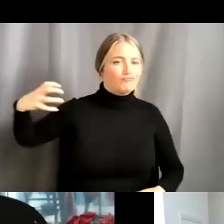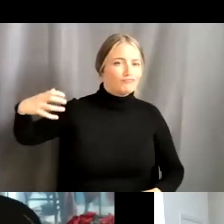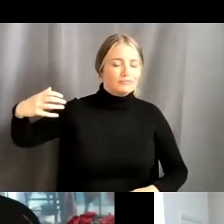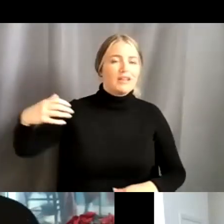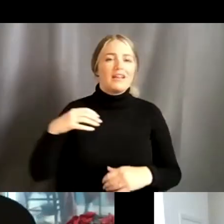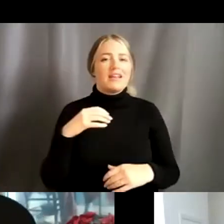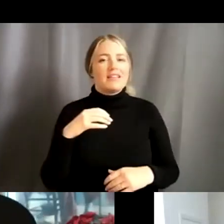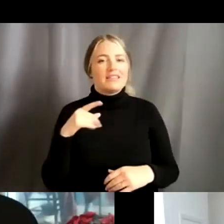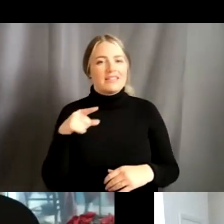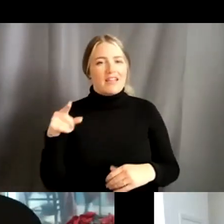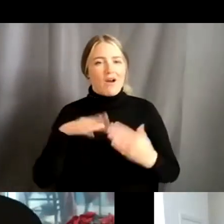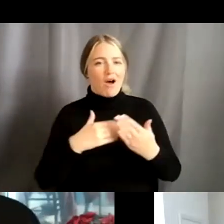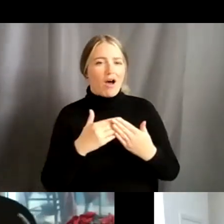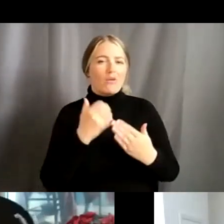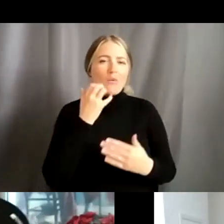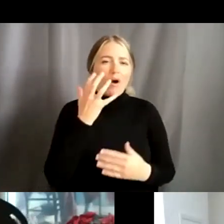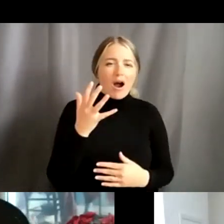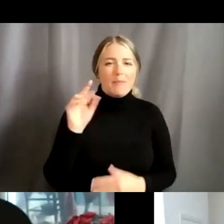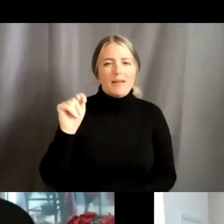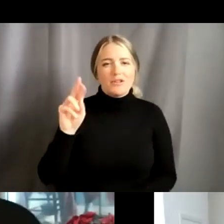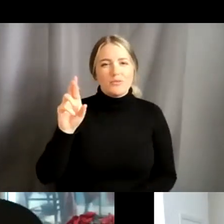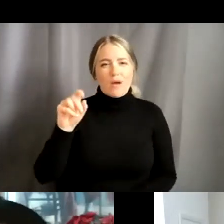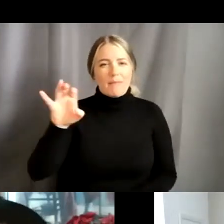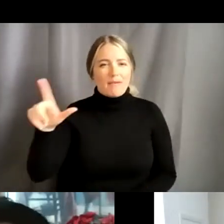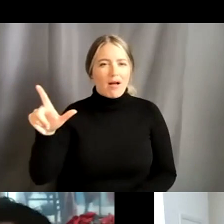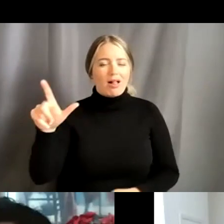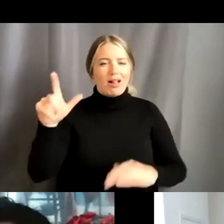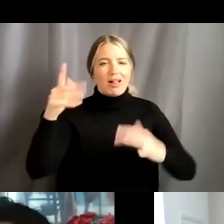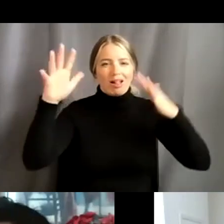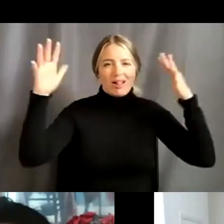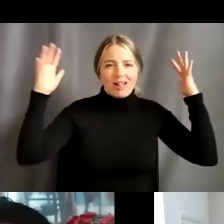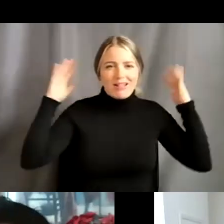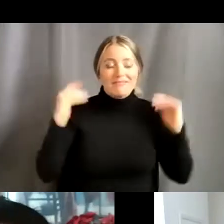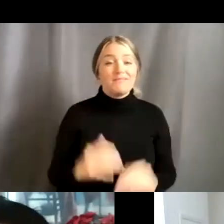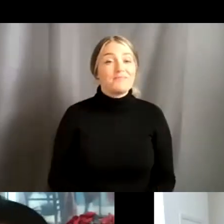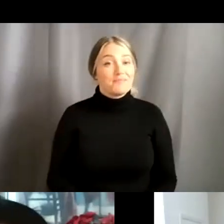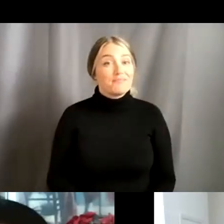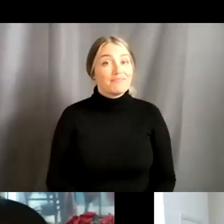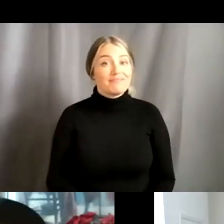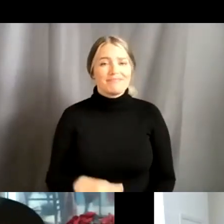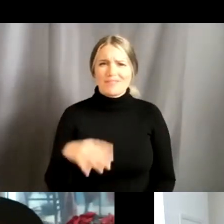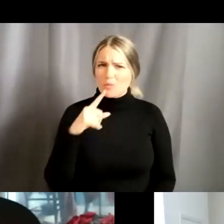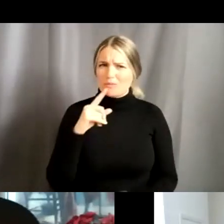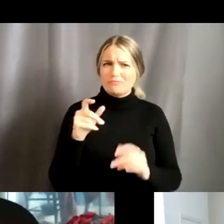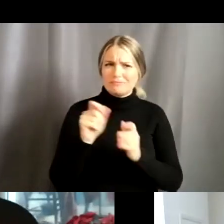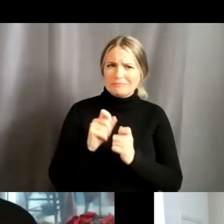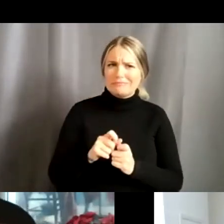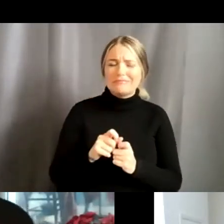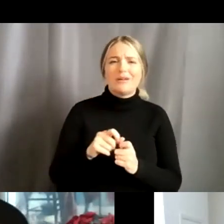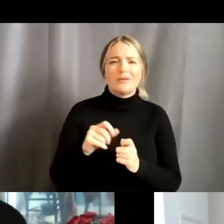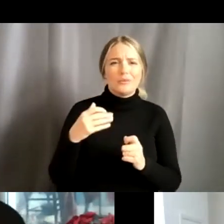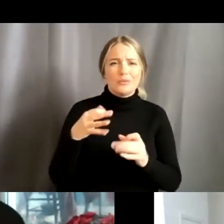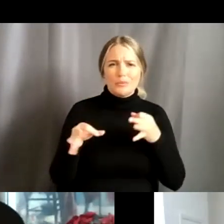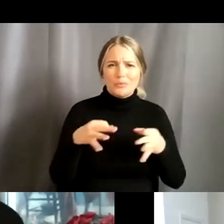are warm and tropical. That's a very descriptive one. And I like that there's also some that are just very to the point, like this